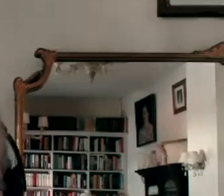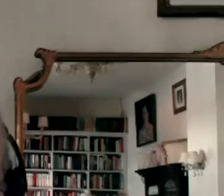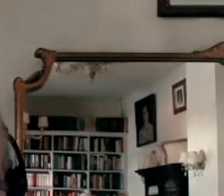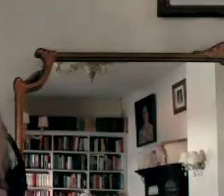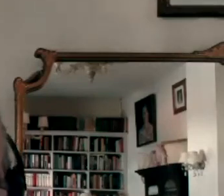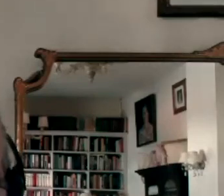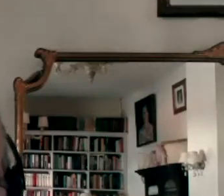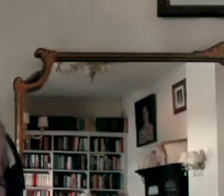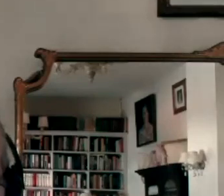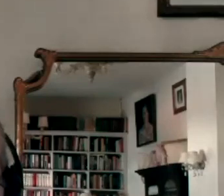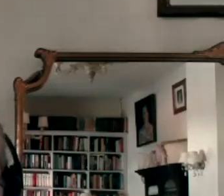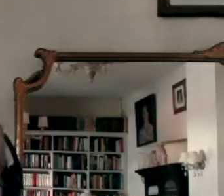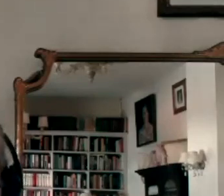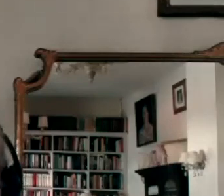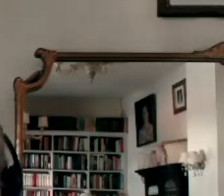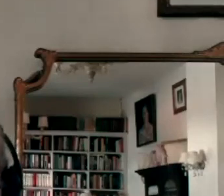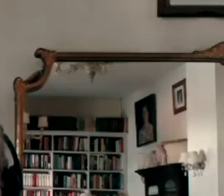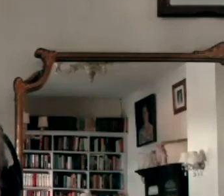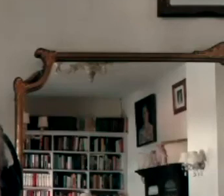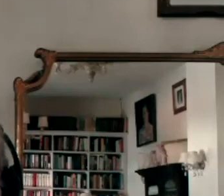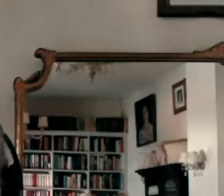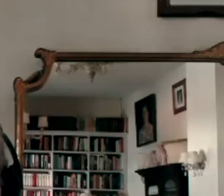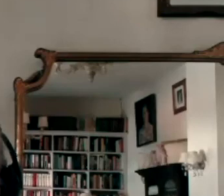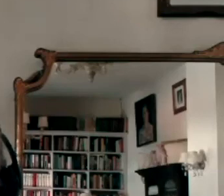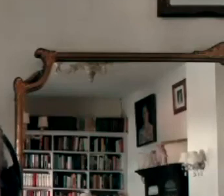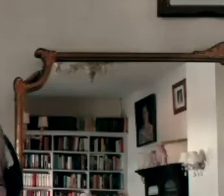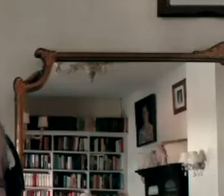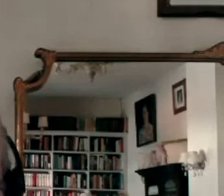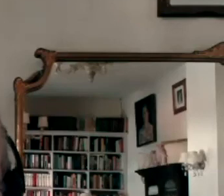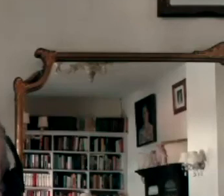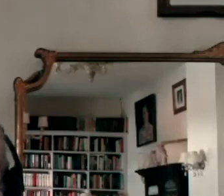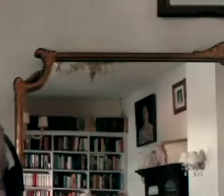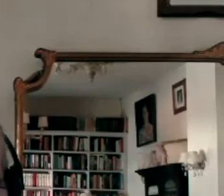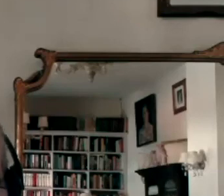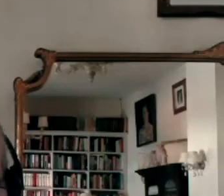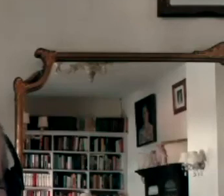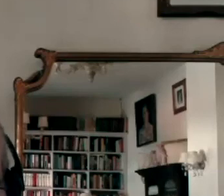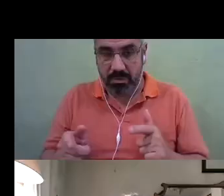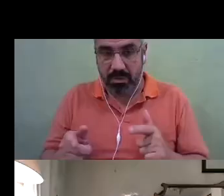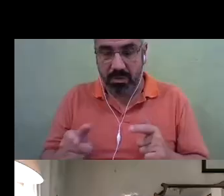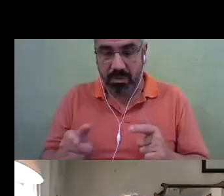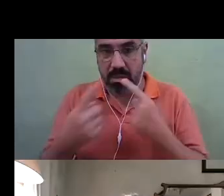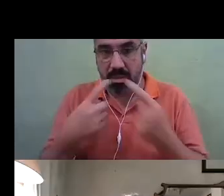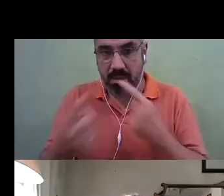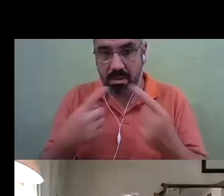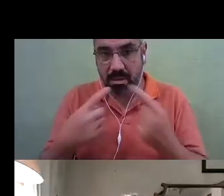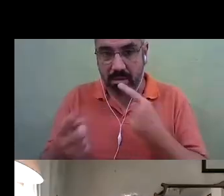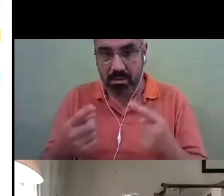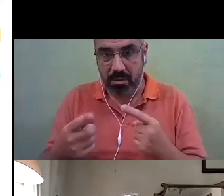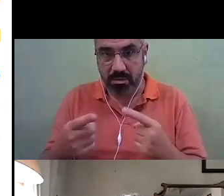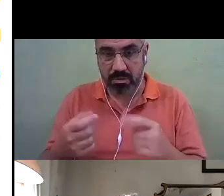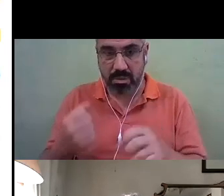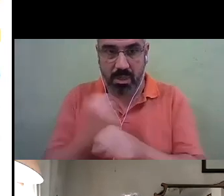was, you mentioned in the end of your text that the dialectical reconstruction